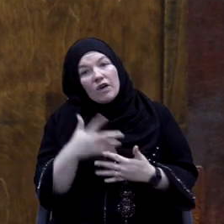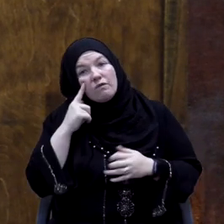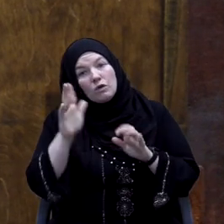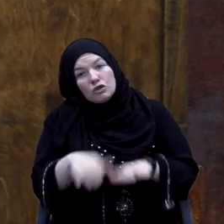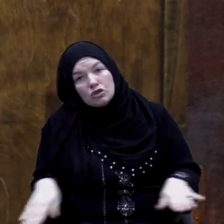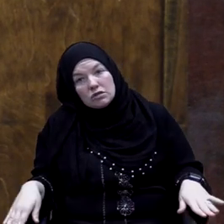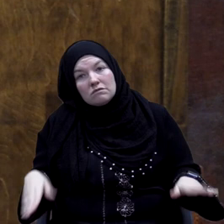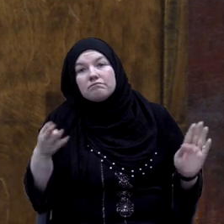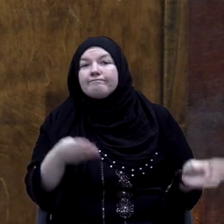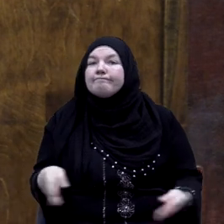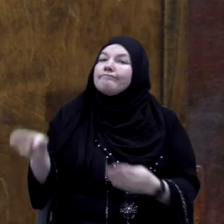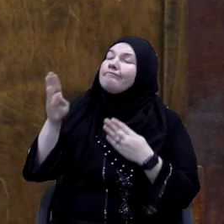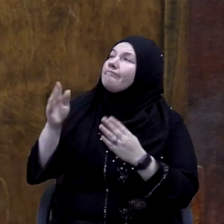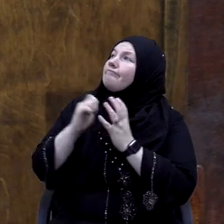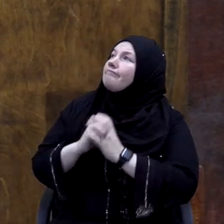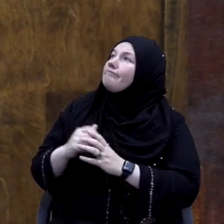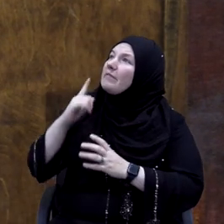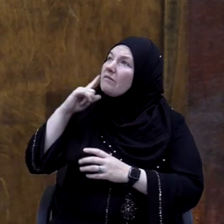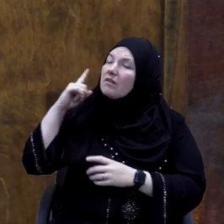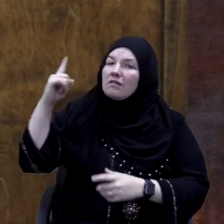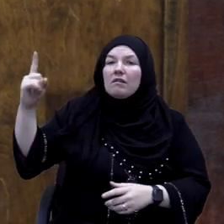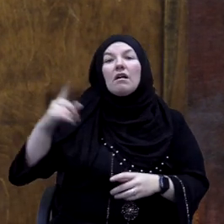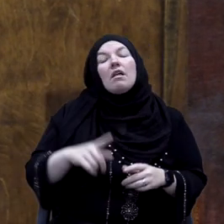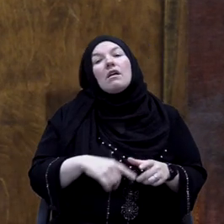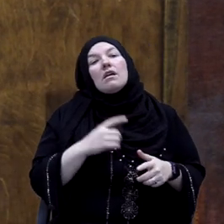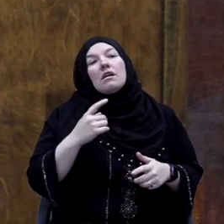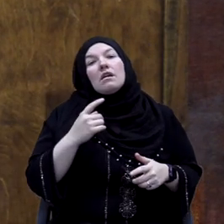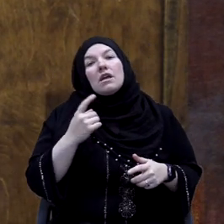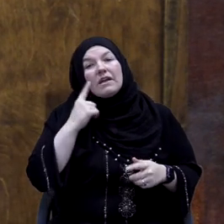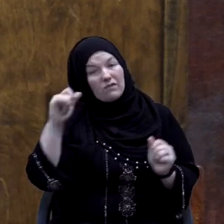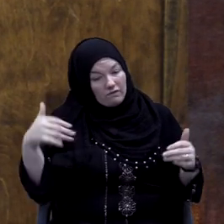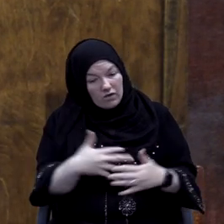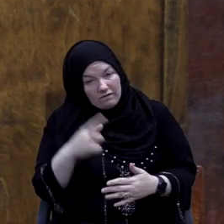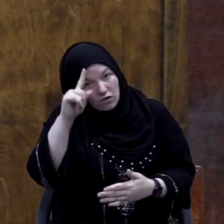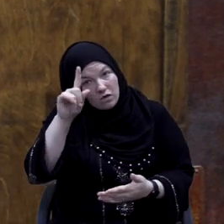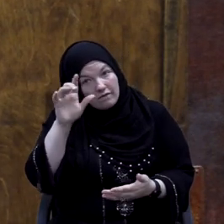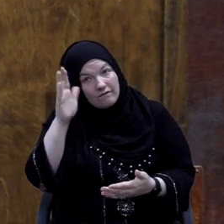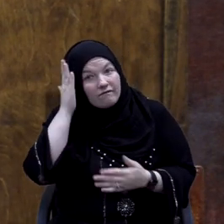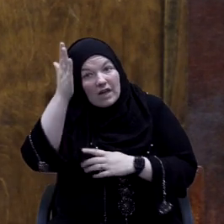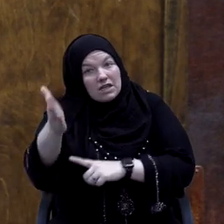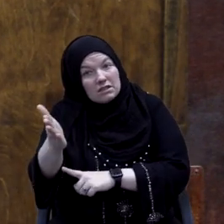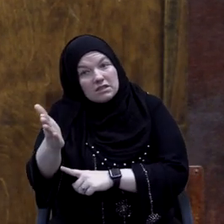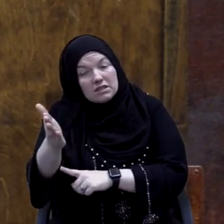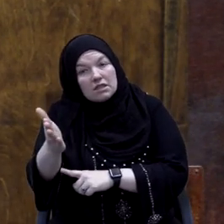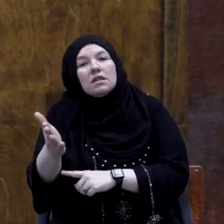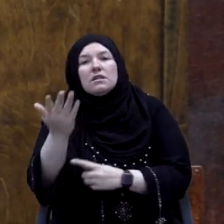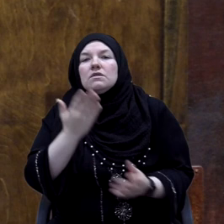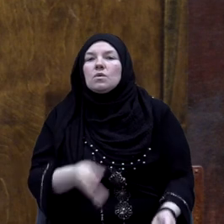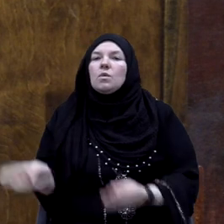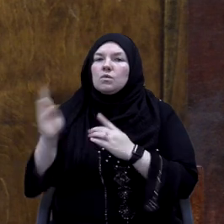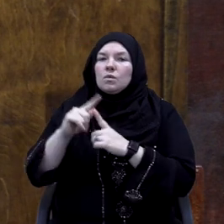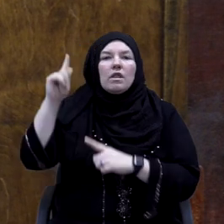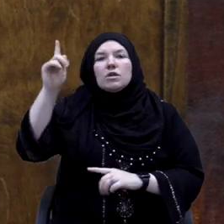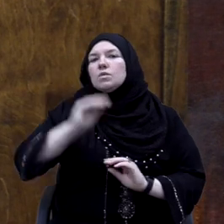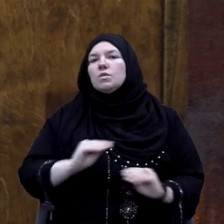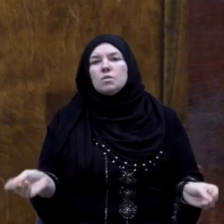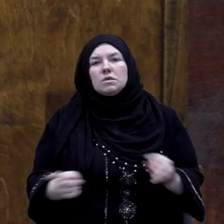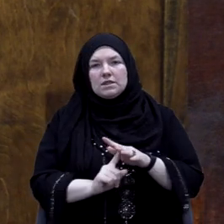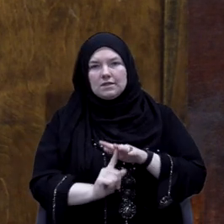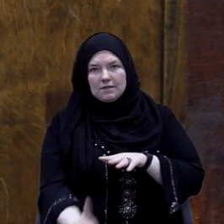children, go to Allah. If you're afraid for your fate, go to Allah. There is no